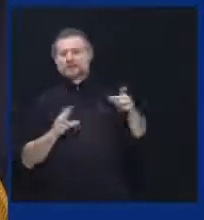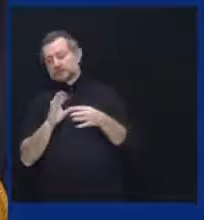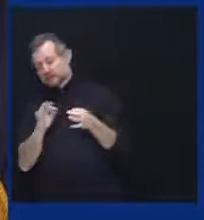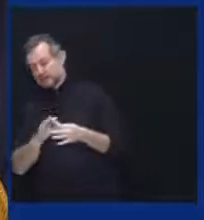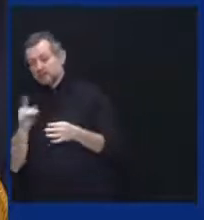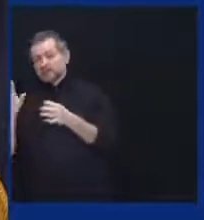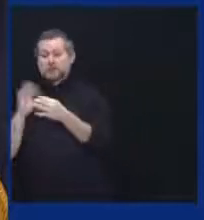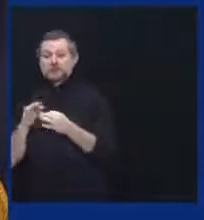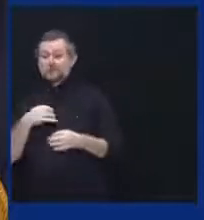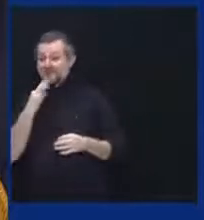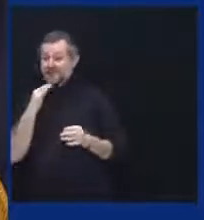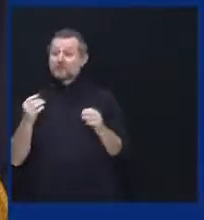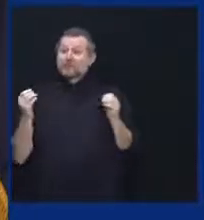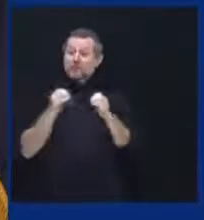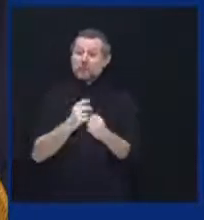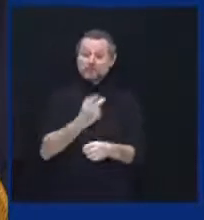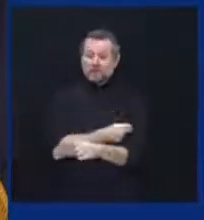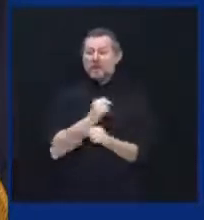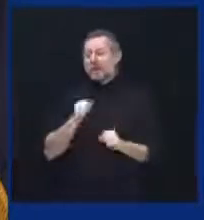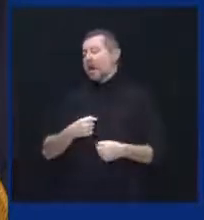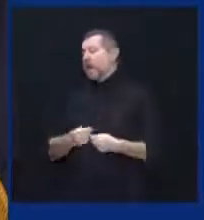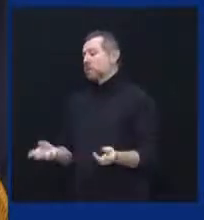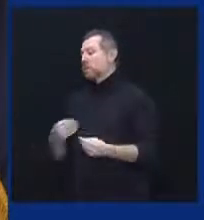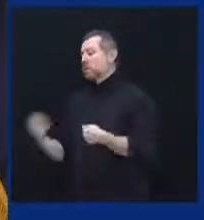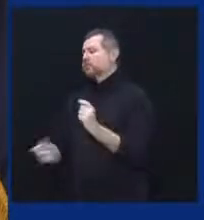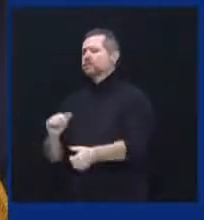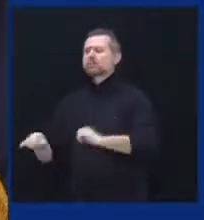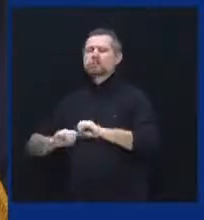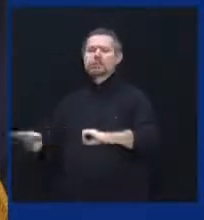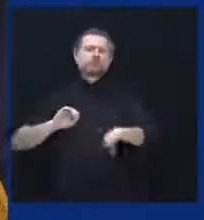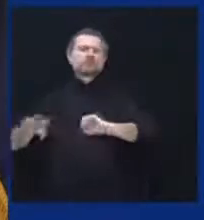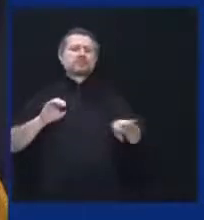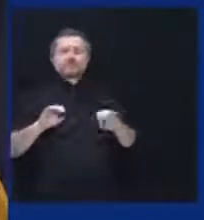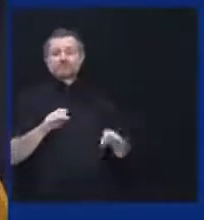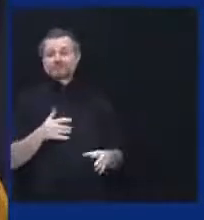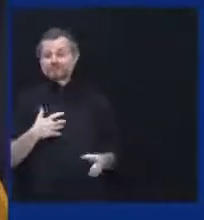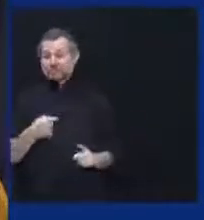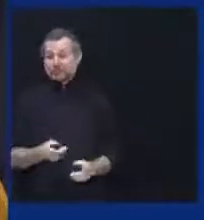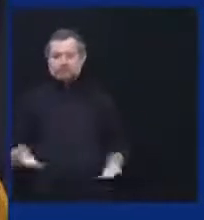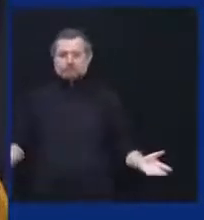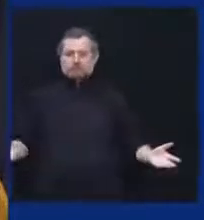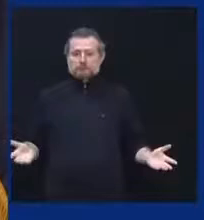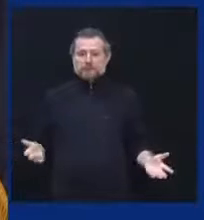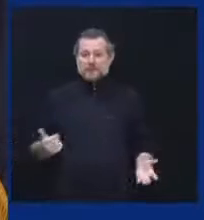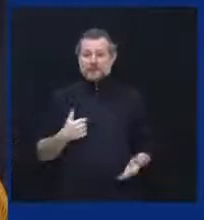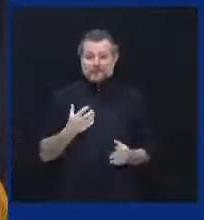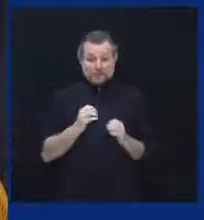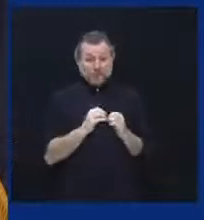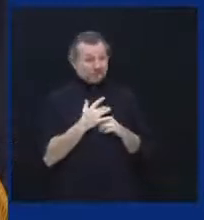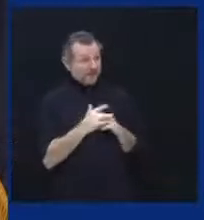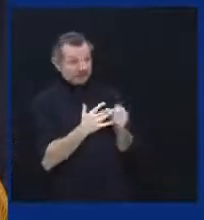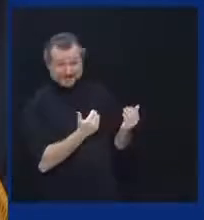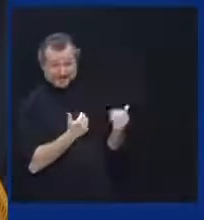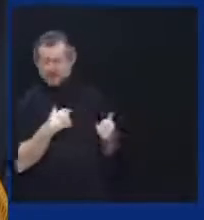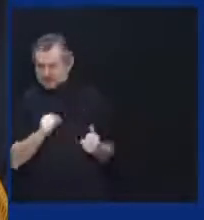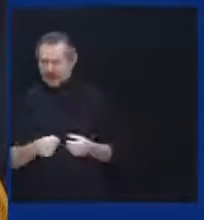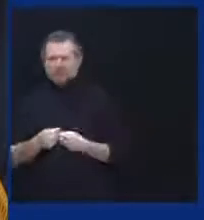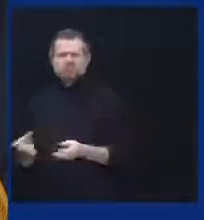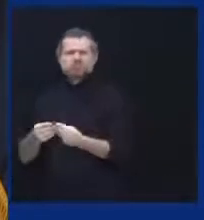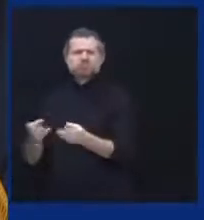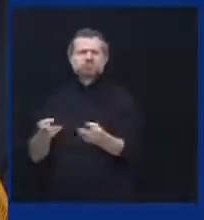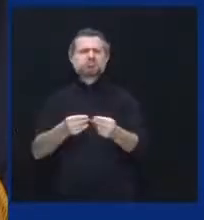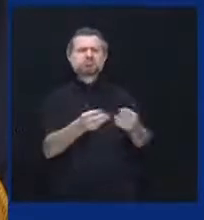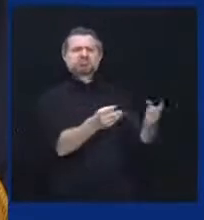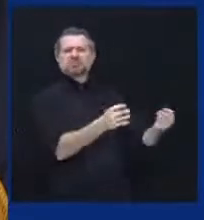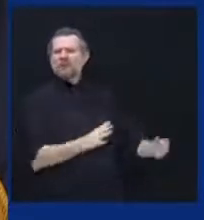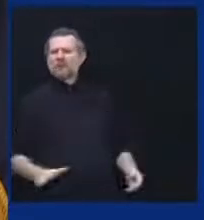we could distribute more. If we had more, we could vaccinate more. If we had more, we could vaccinate more. All